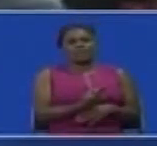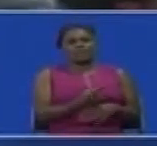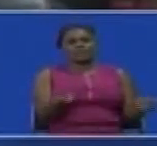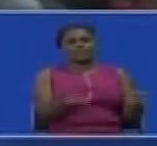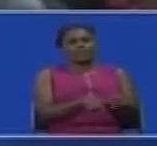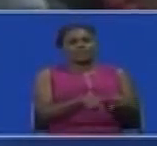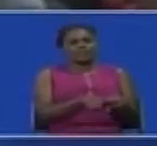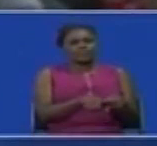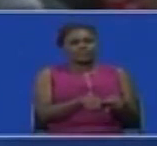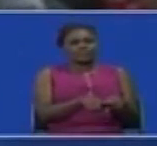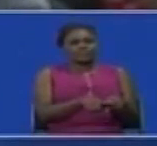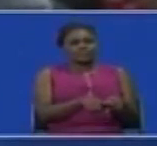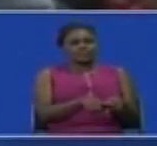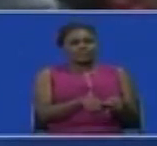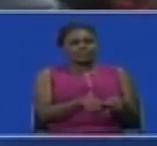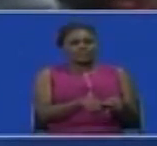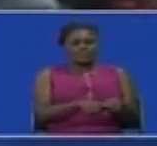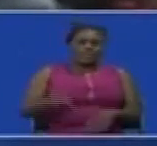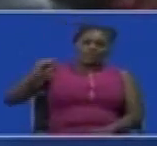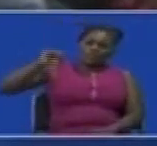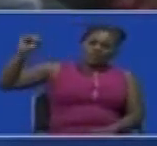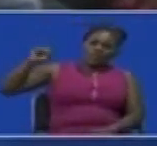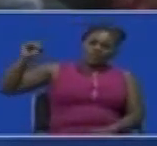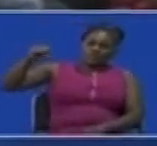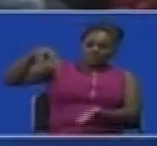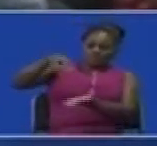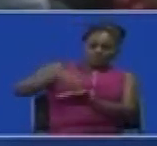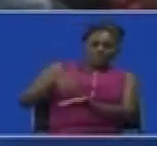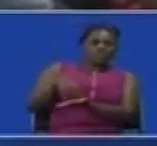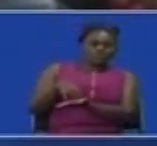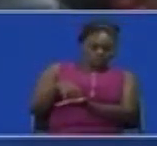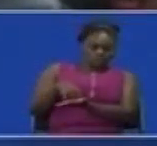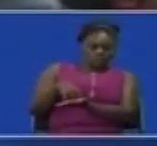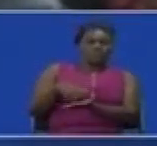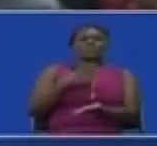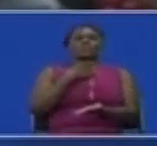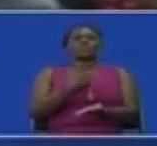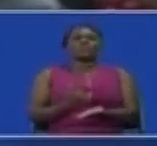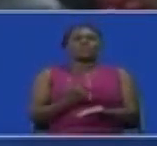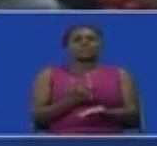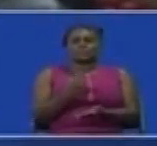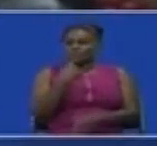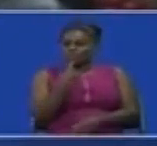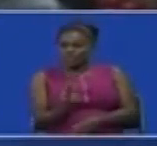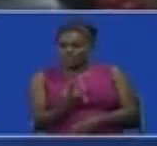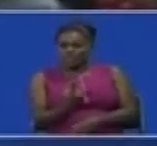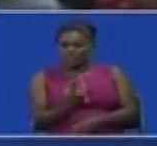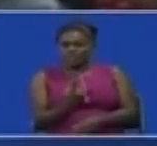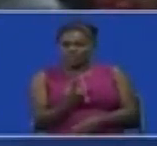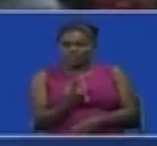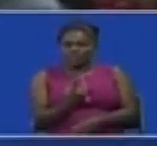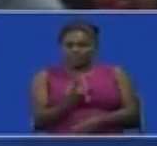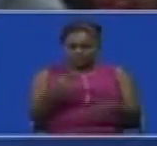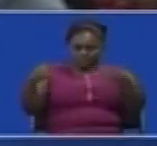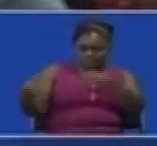well. On the political arena, we wish to observe and state that the acrimony